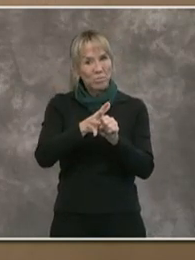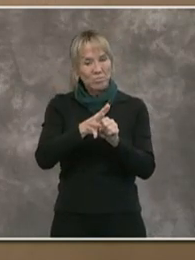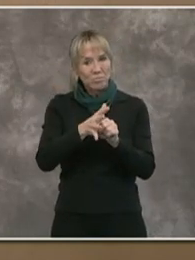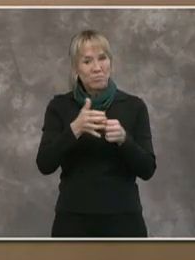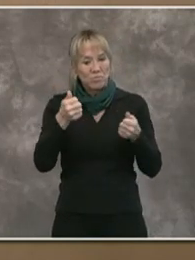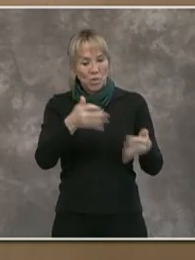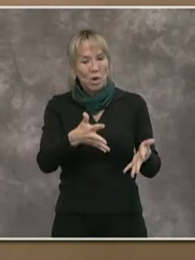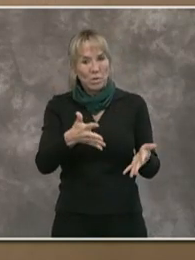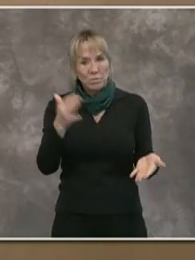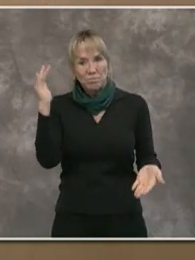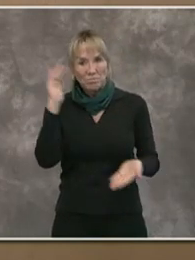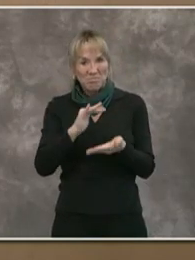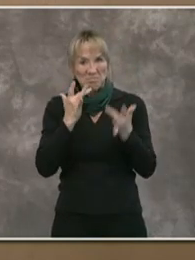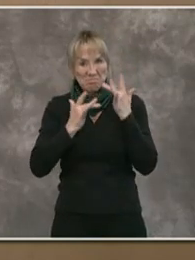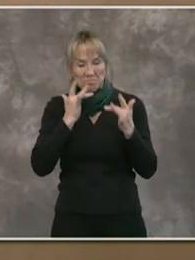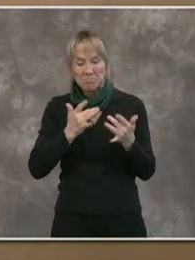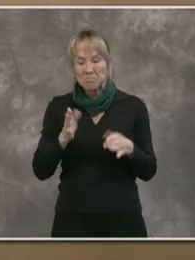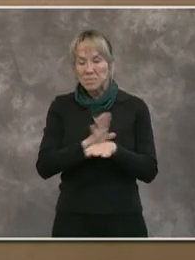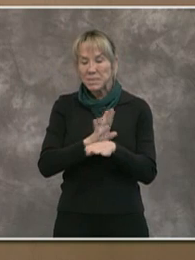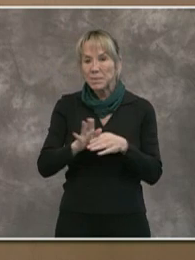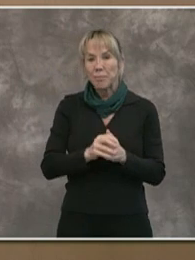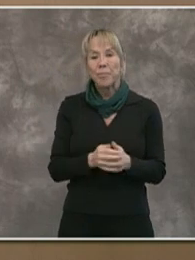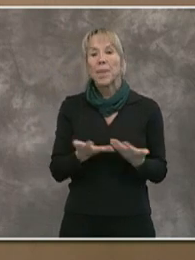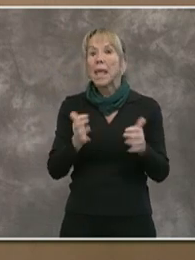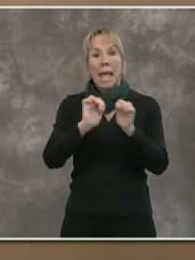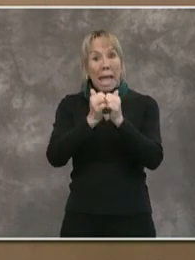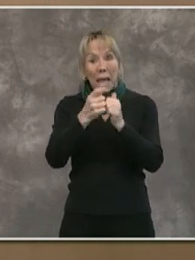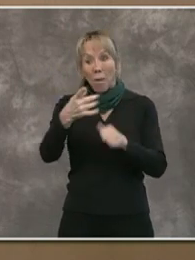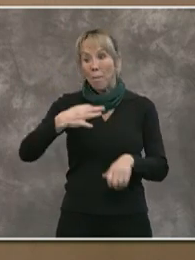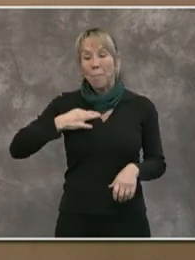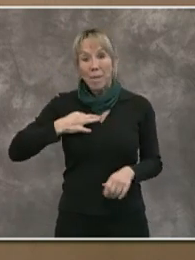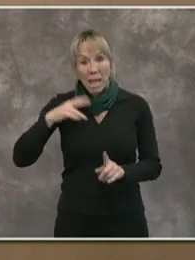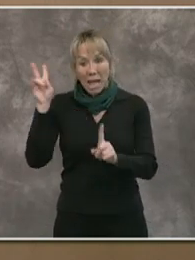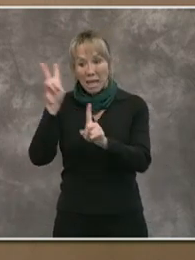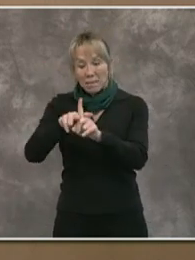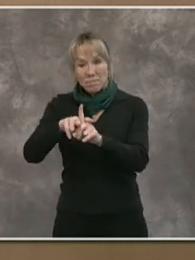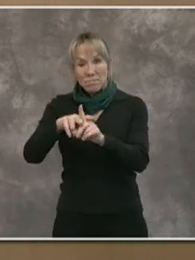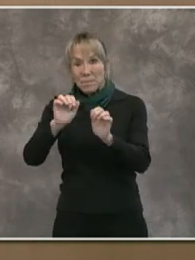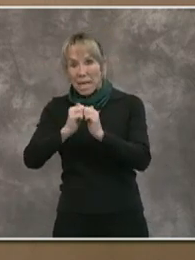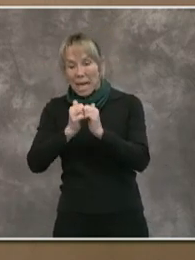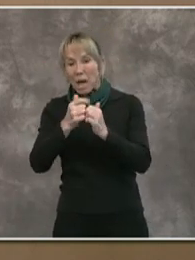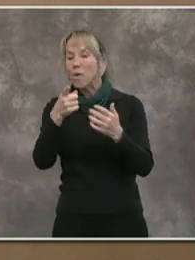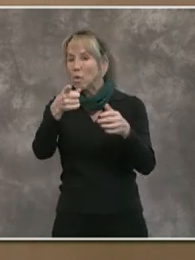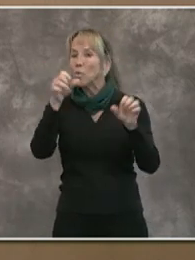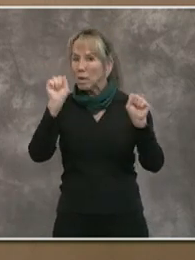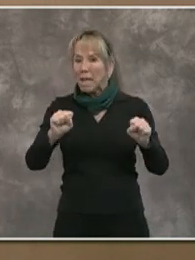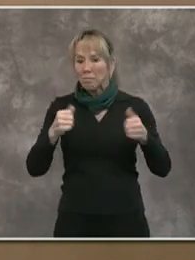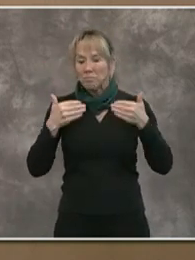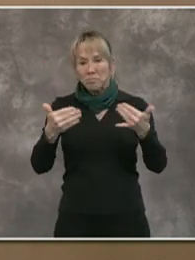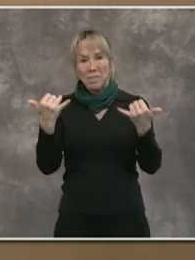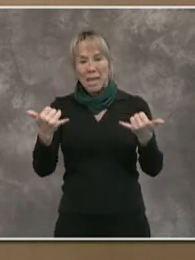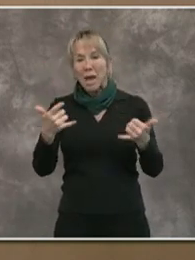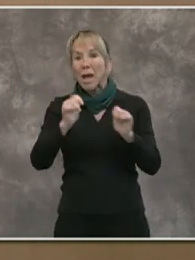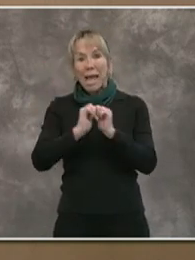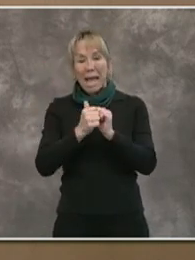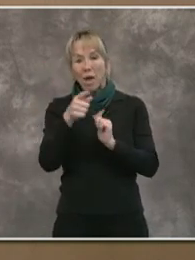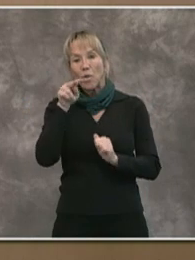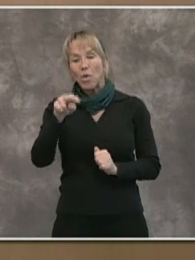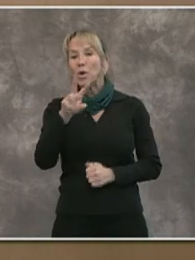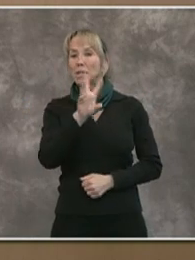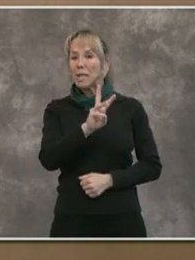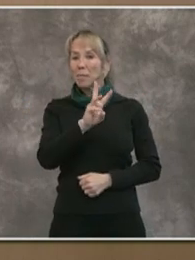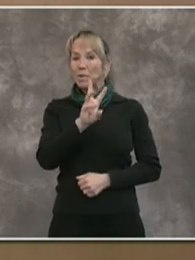How do I apply? In order to apply for the SBA disaster loan, you can take action now and you can log on to